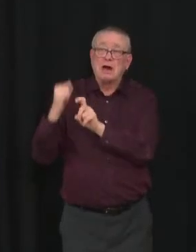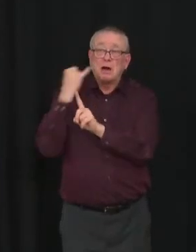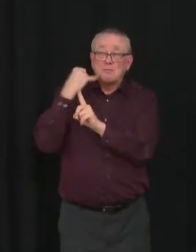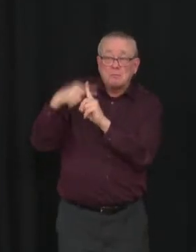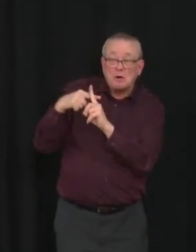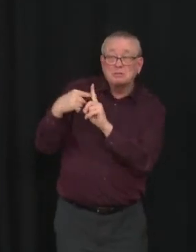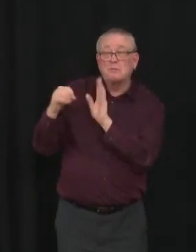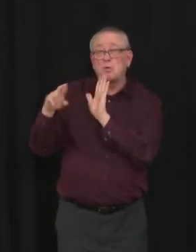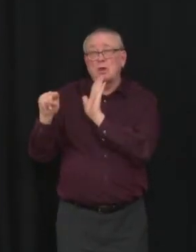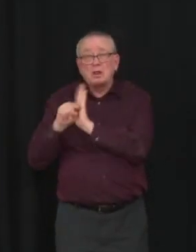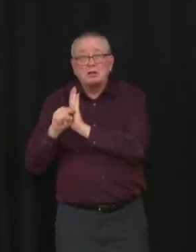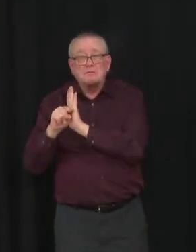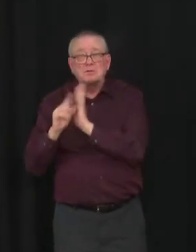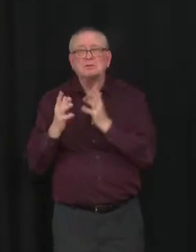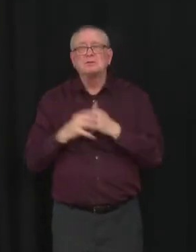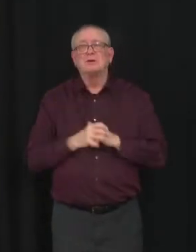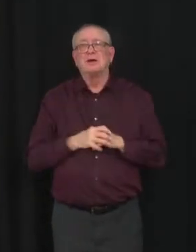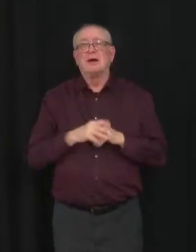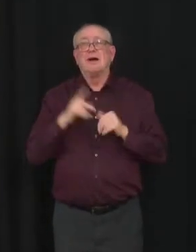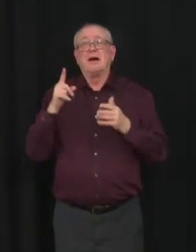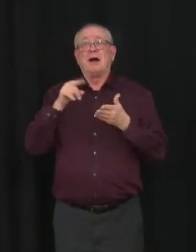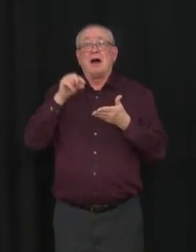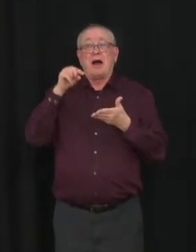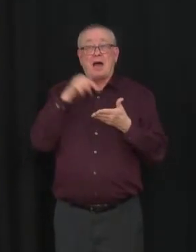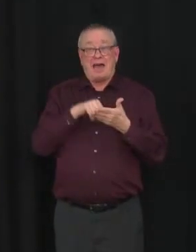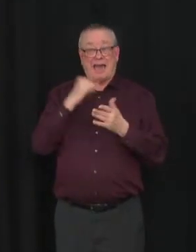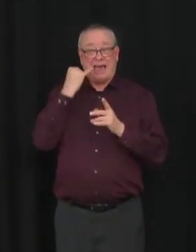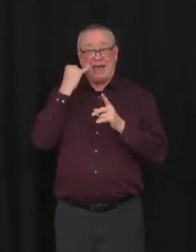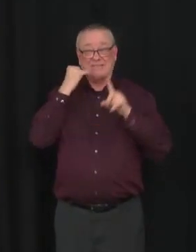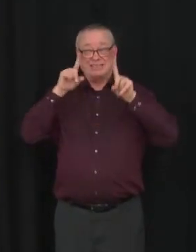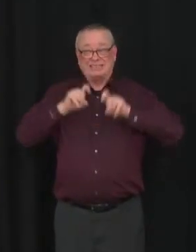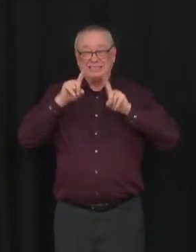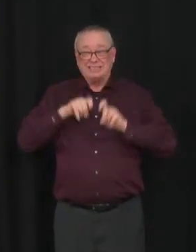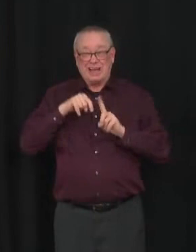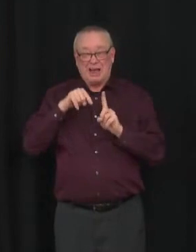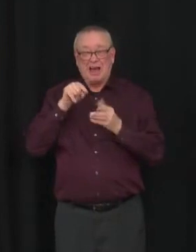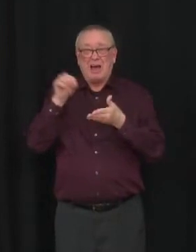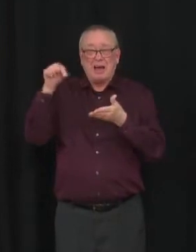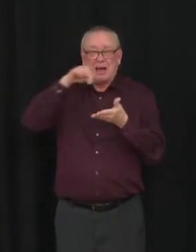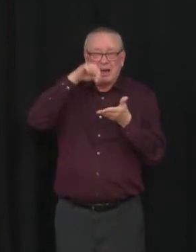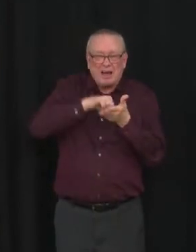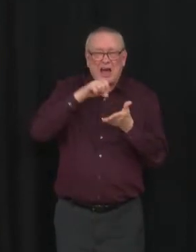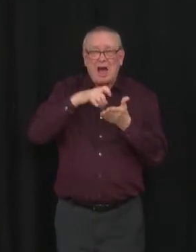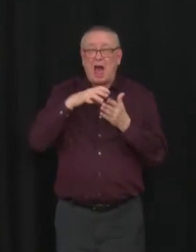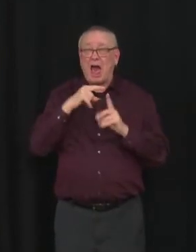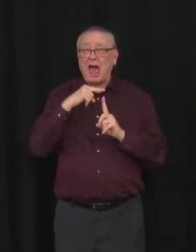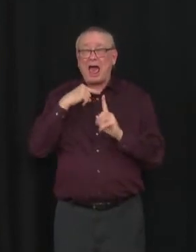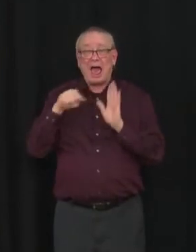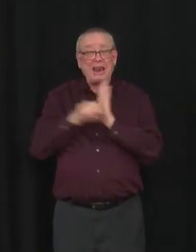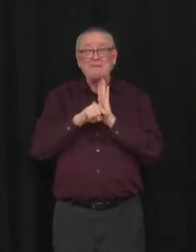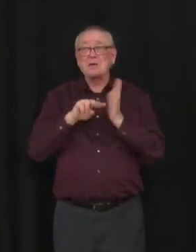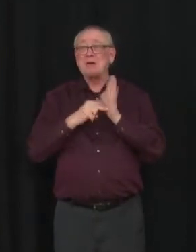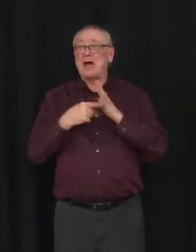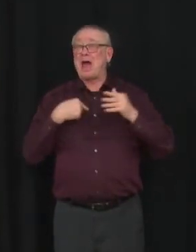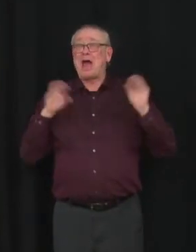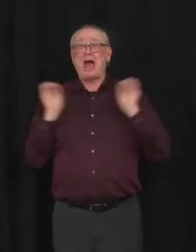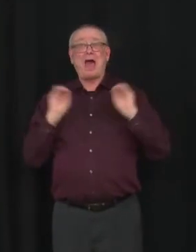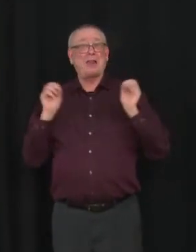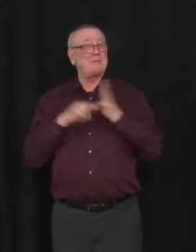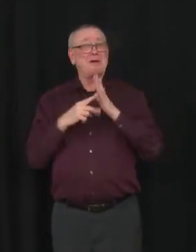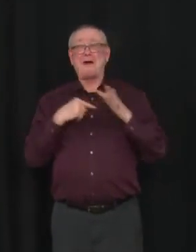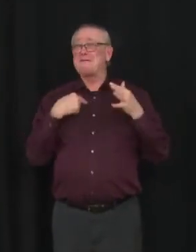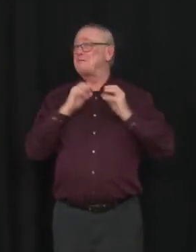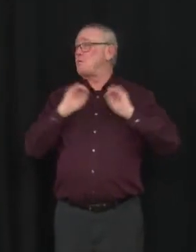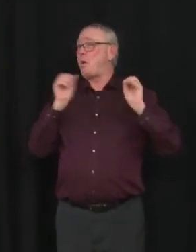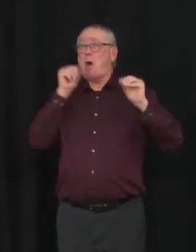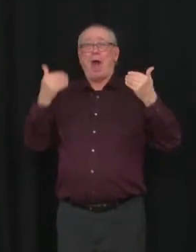not mean you're guaranteed not to have COVID, so please don't use a rapid test as a reason to take extra risk and continue to follow the rules.